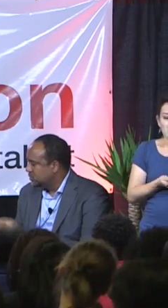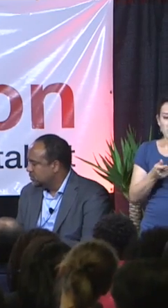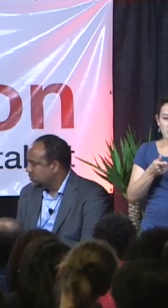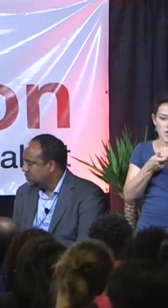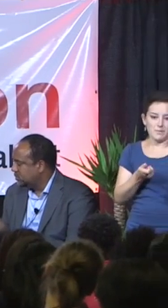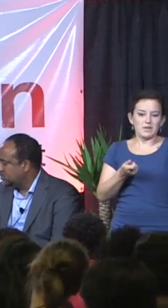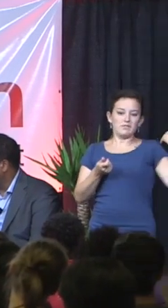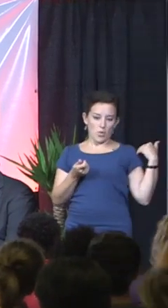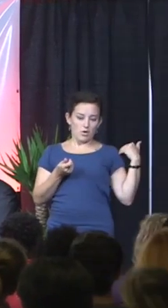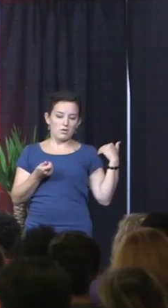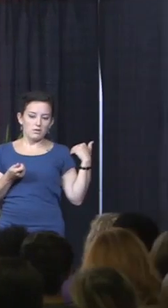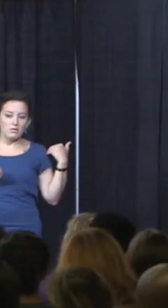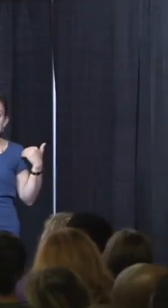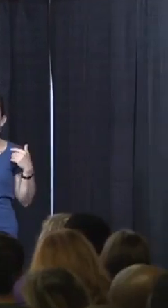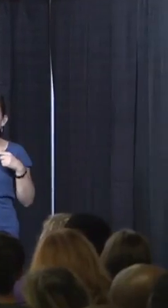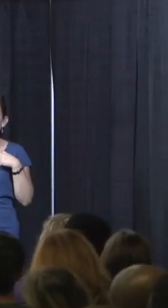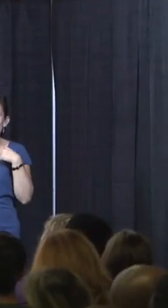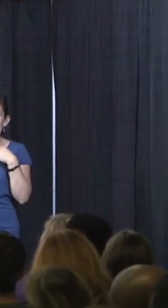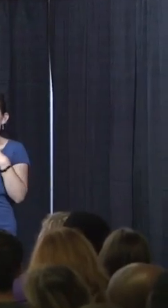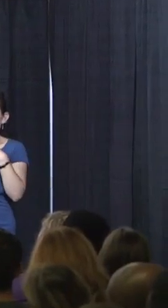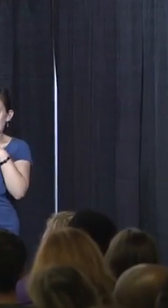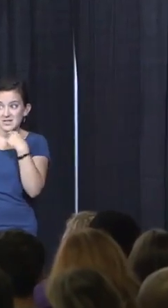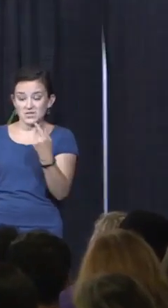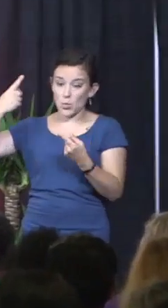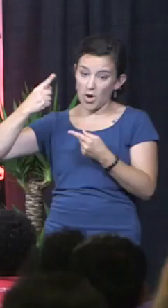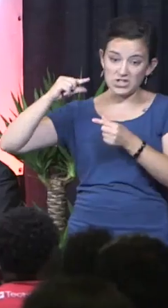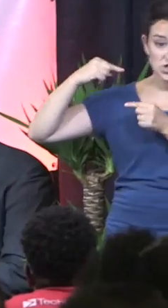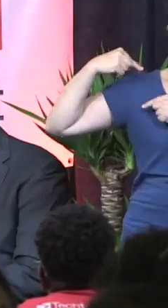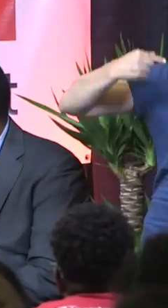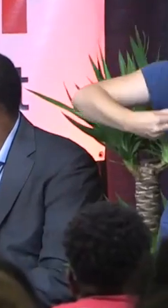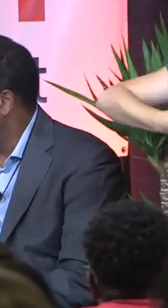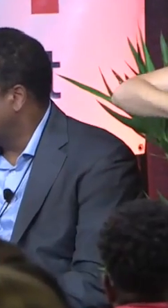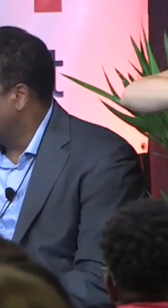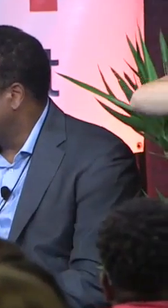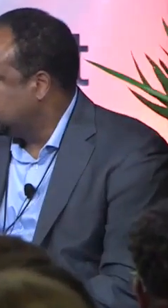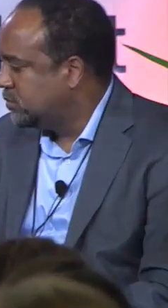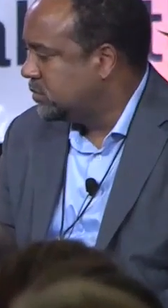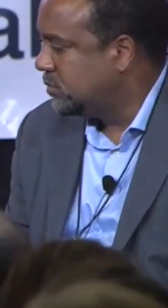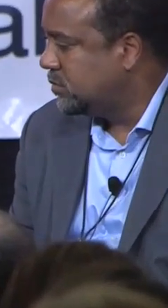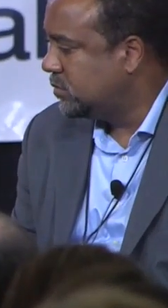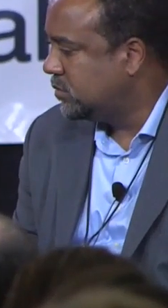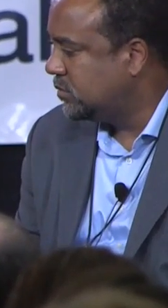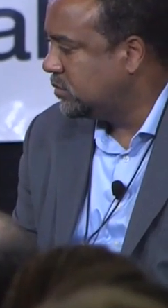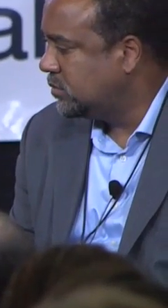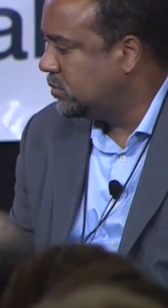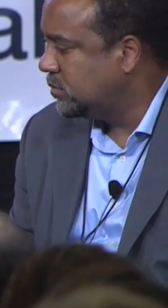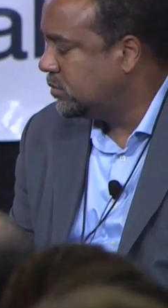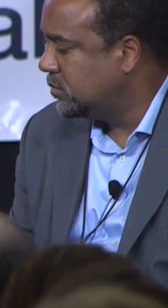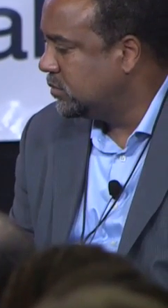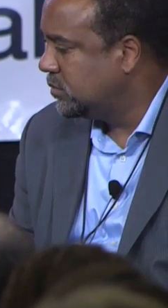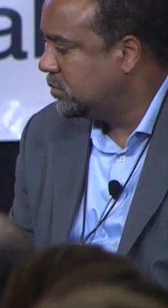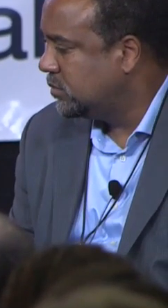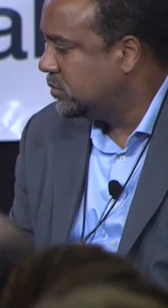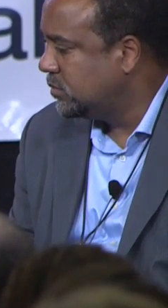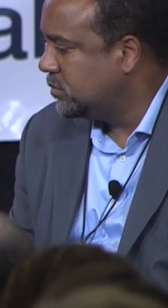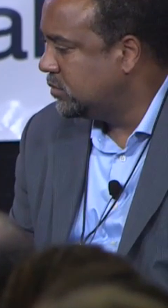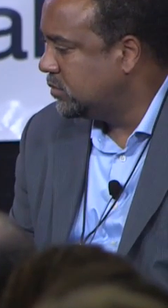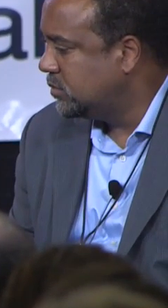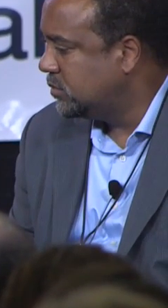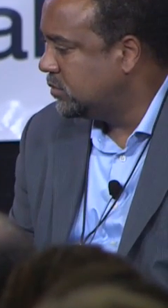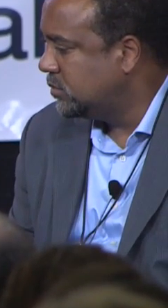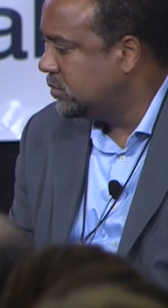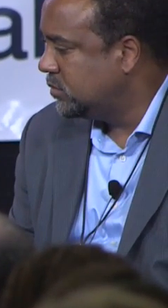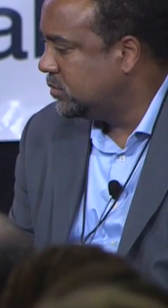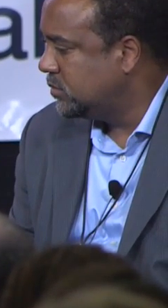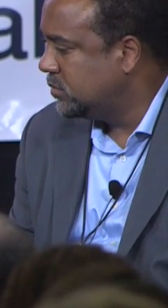deeply over the course of the last generation, and it requires internships, it requires being on a computer and doing personal